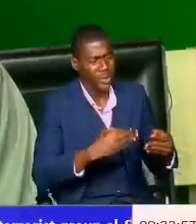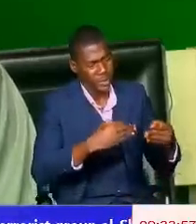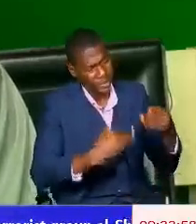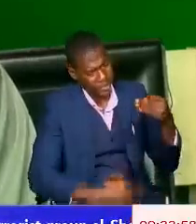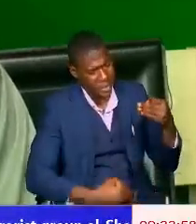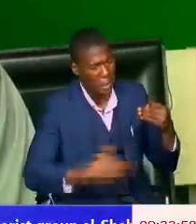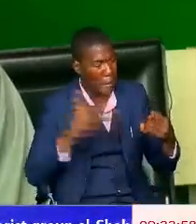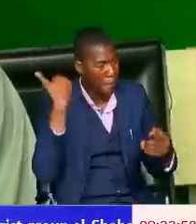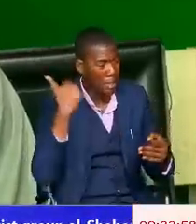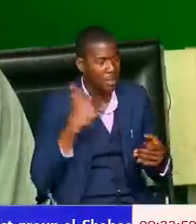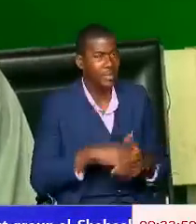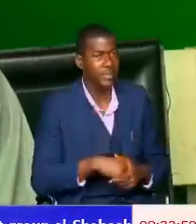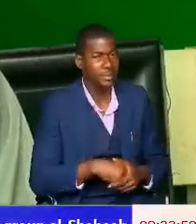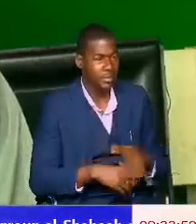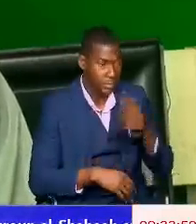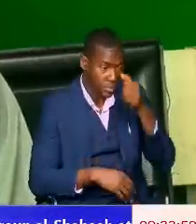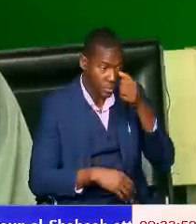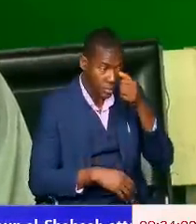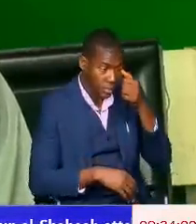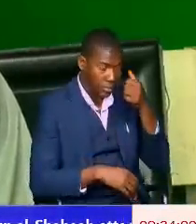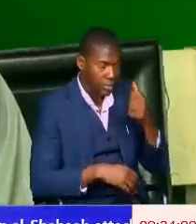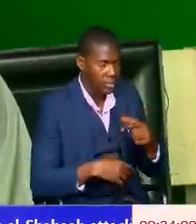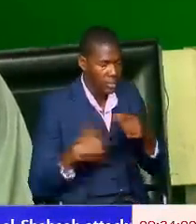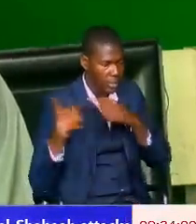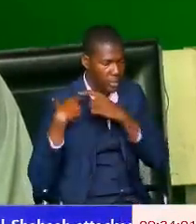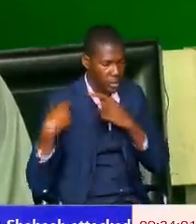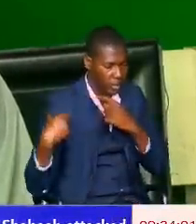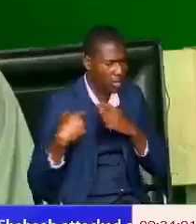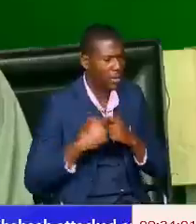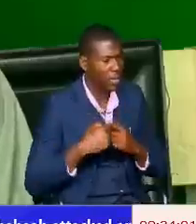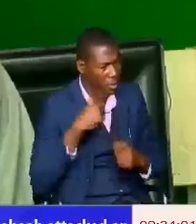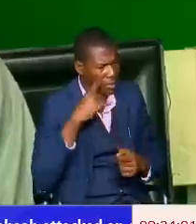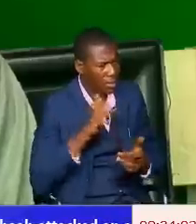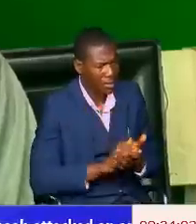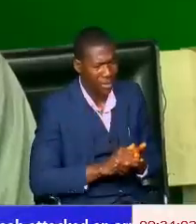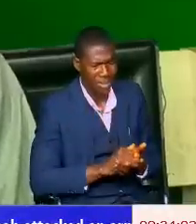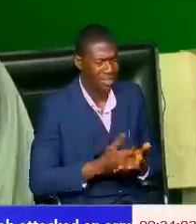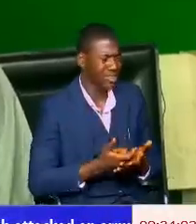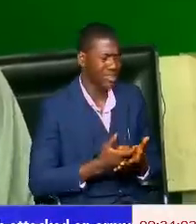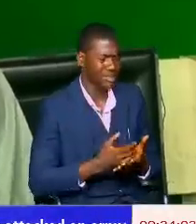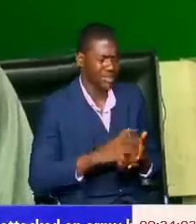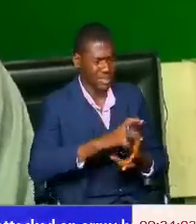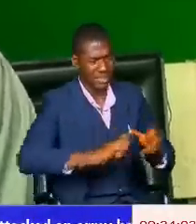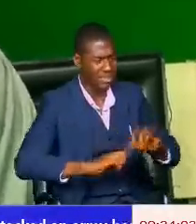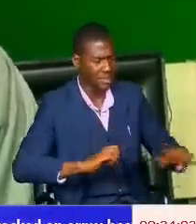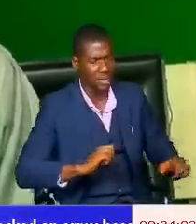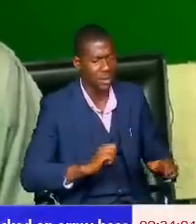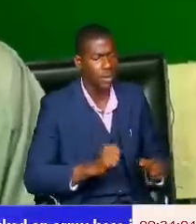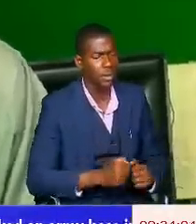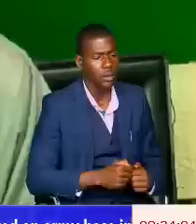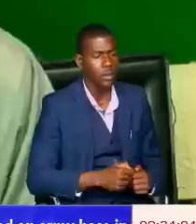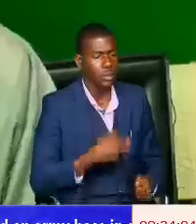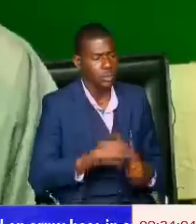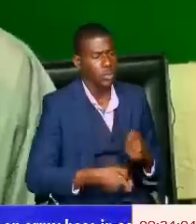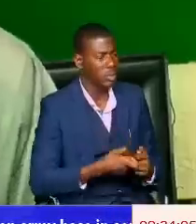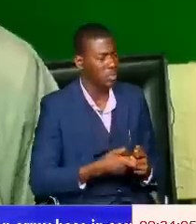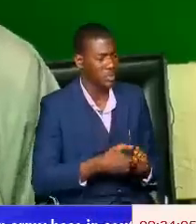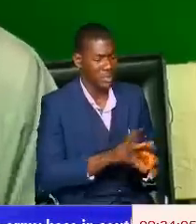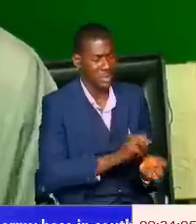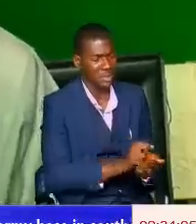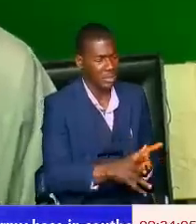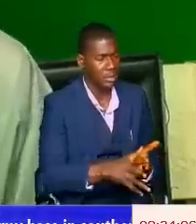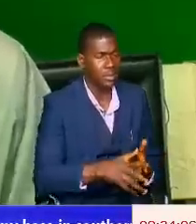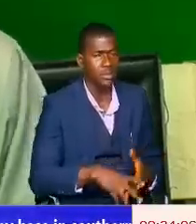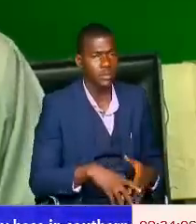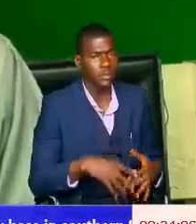Mm. The way of rank and file, particularly are handled at the state level, have left so much room for